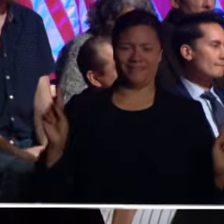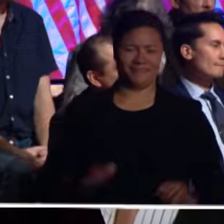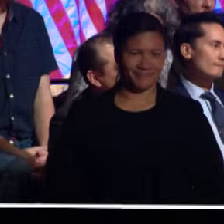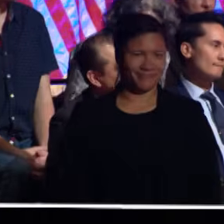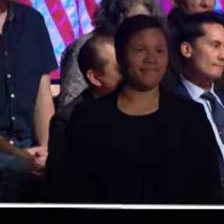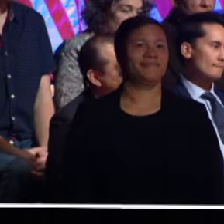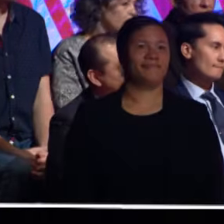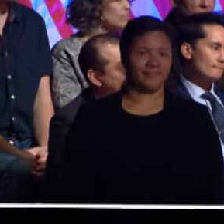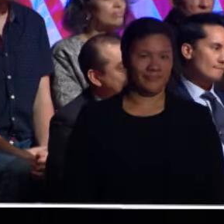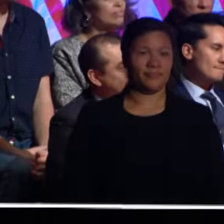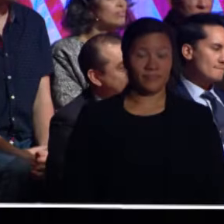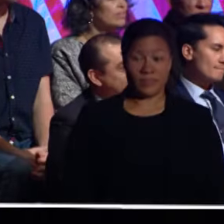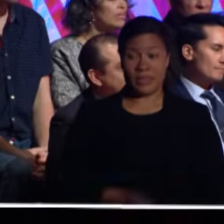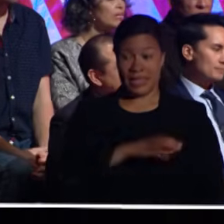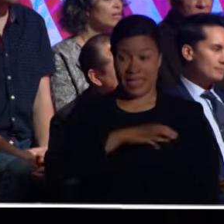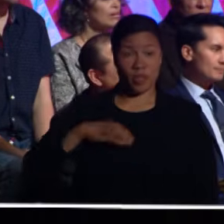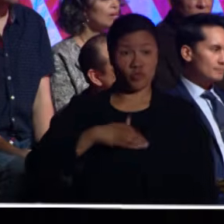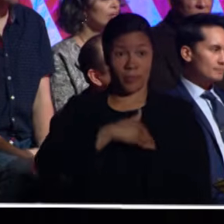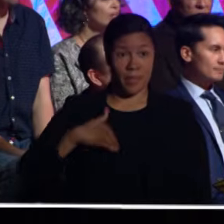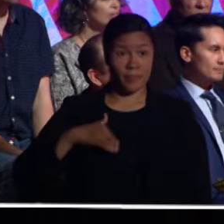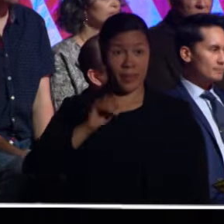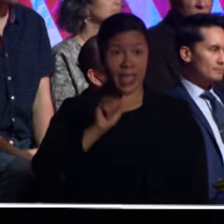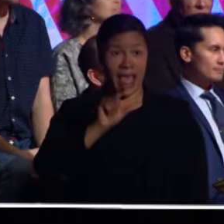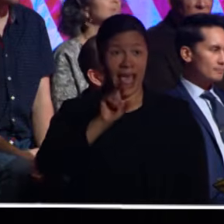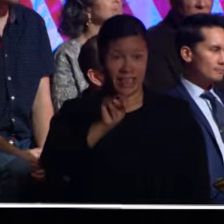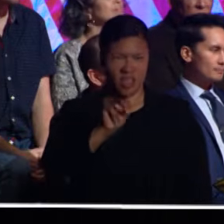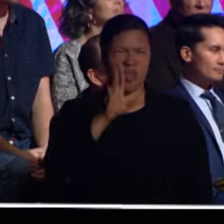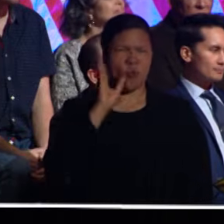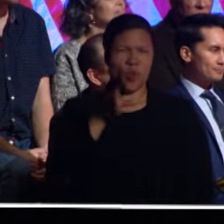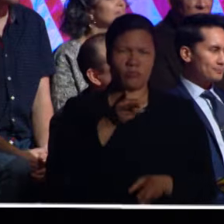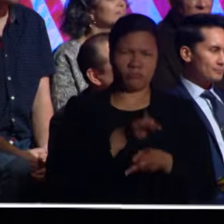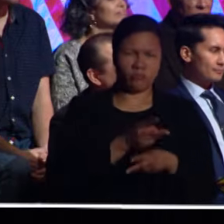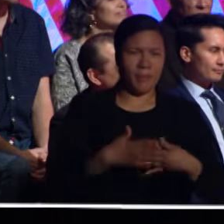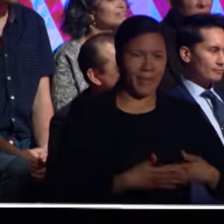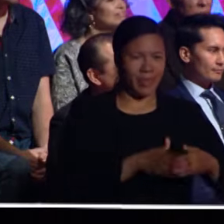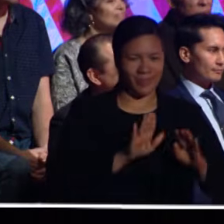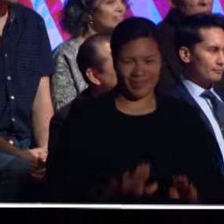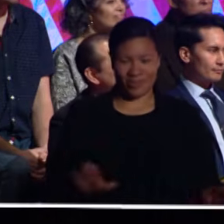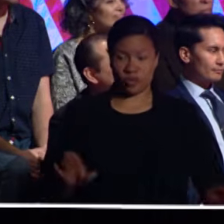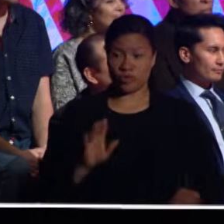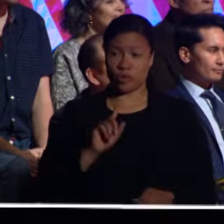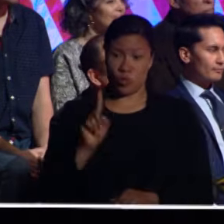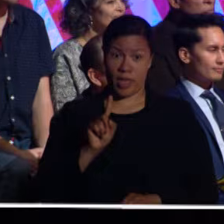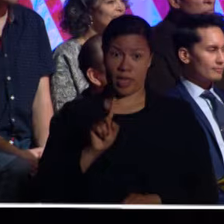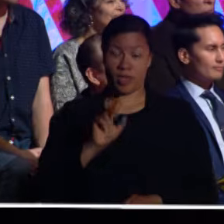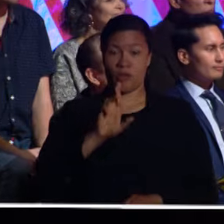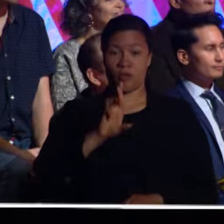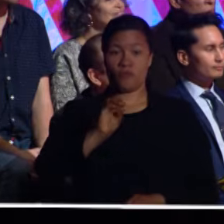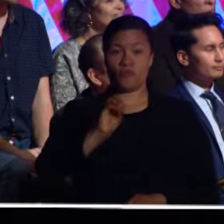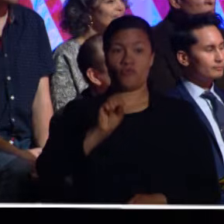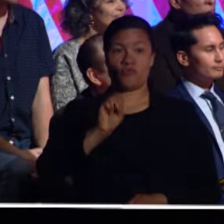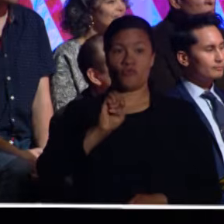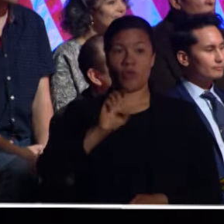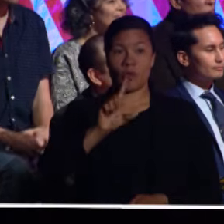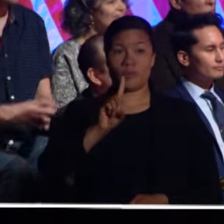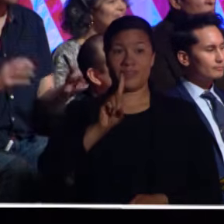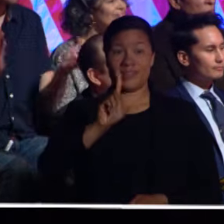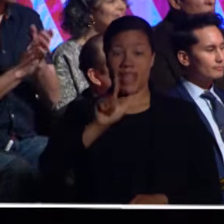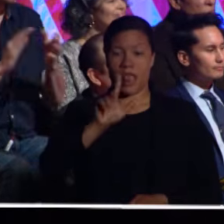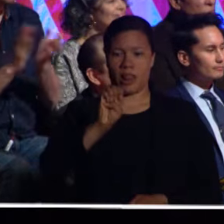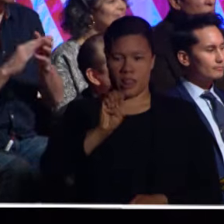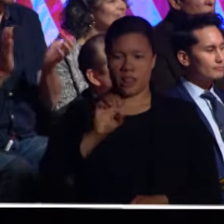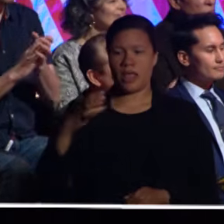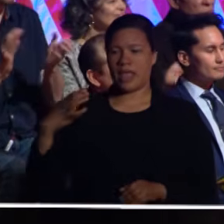And Councilmember Allen, we will do the same for babies and children in Rosedale and Capitol Hill at the old minor school.